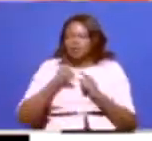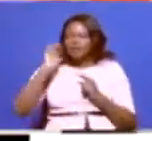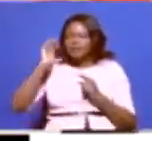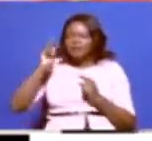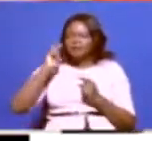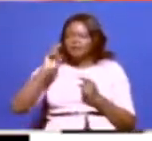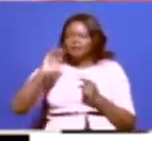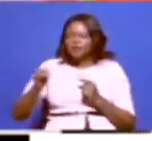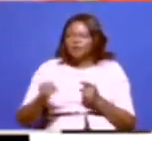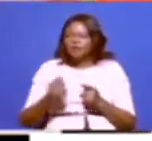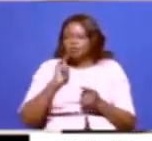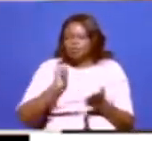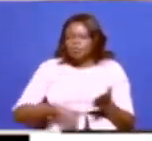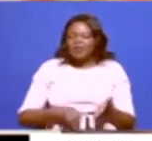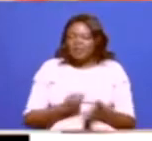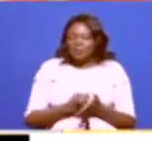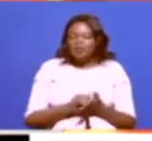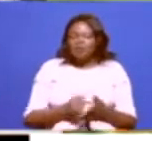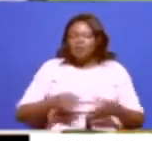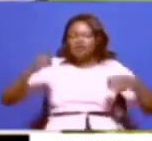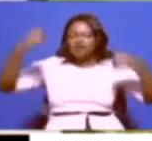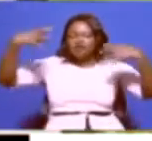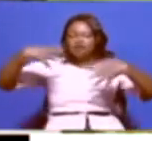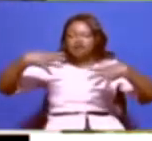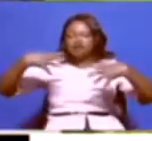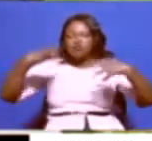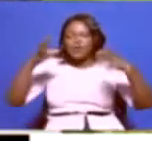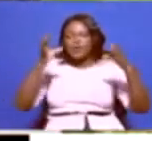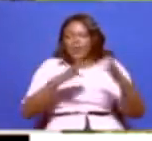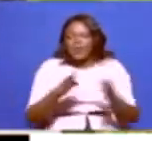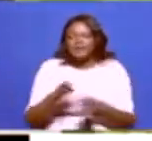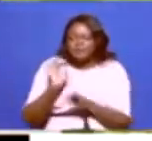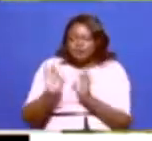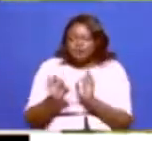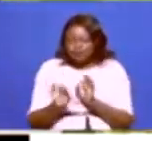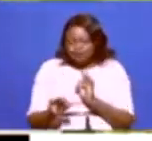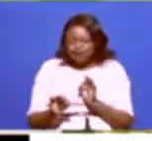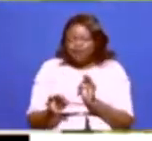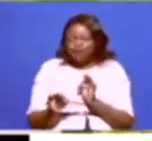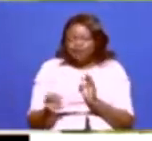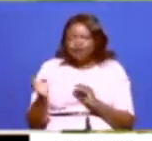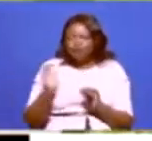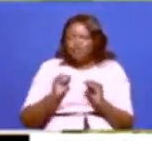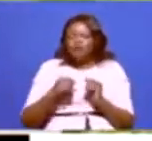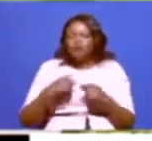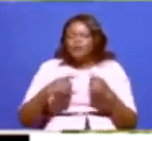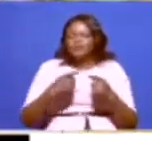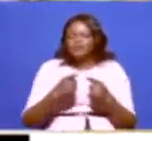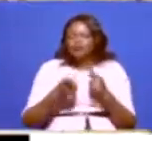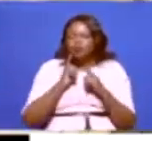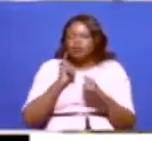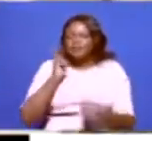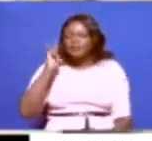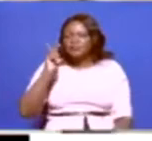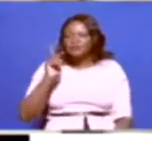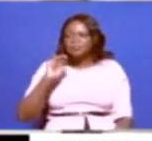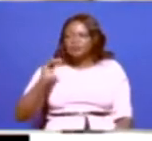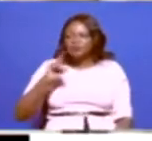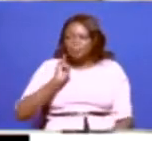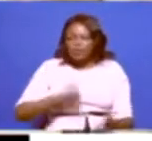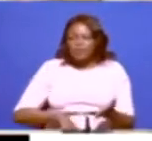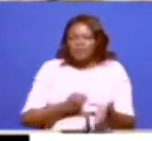the aspirants called for transparency in the party's electoral process. Speaking in Kisii Town, the aspirants called